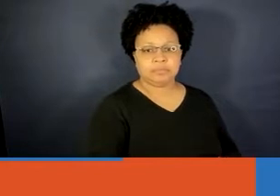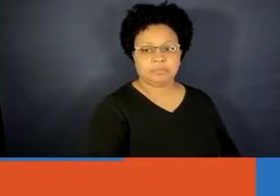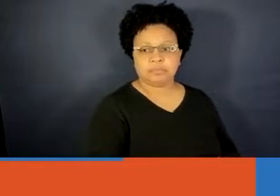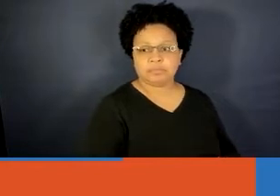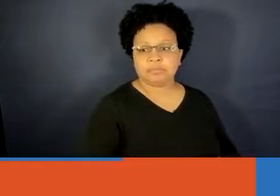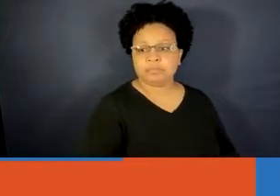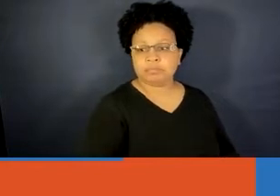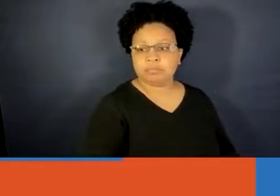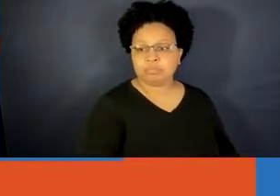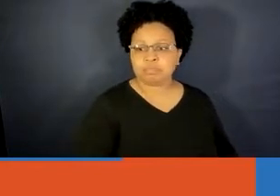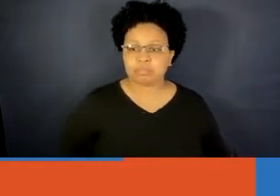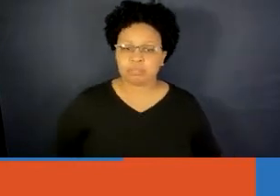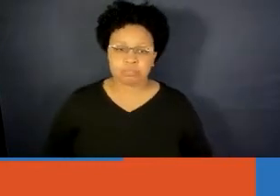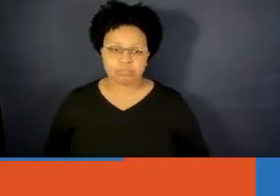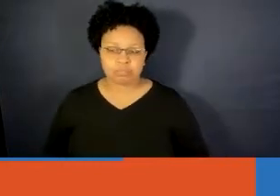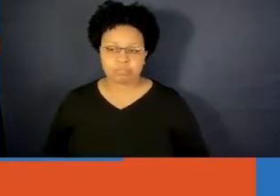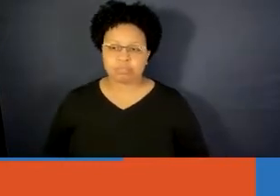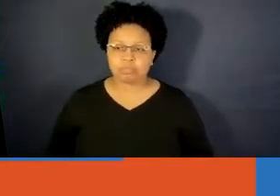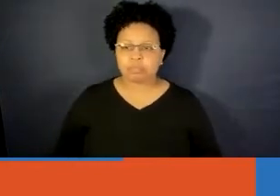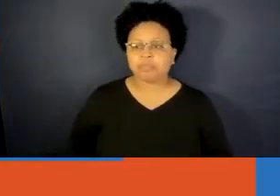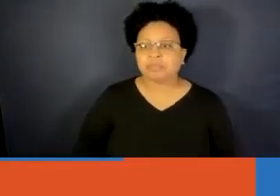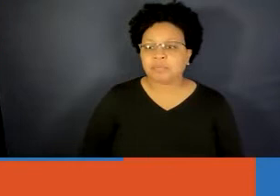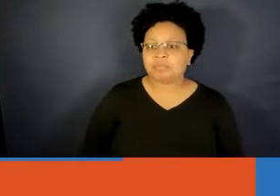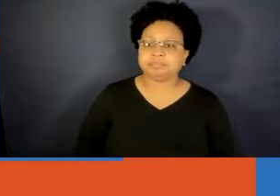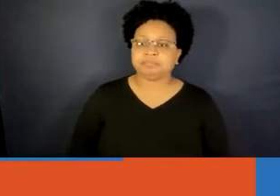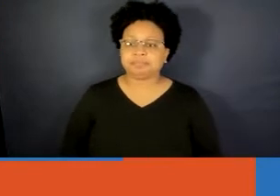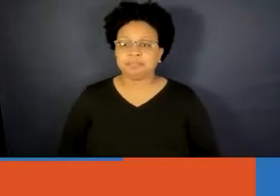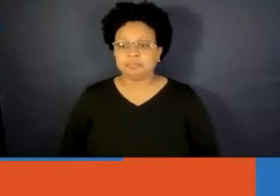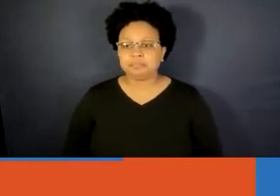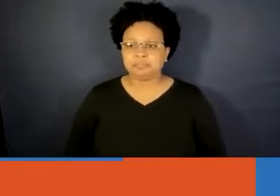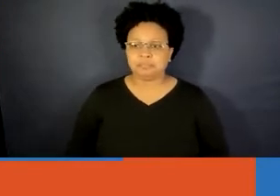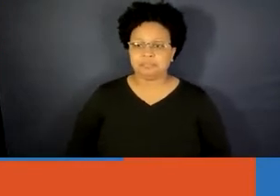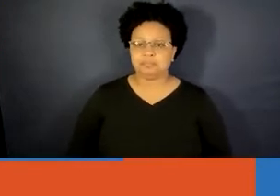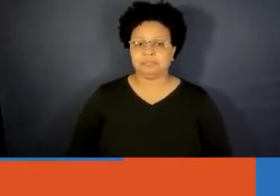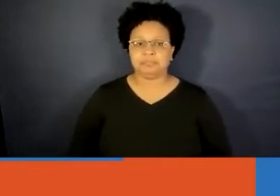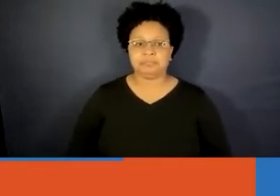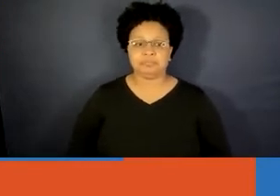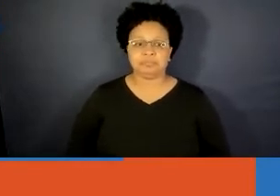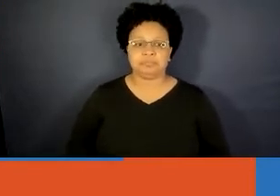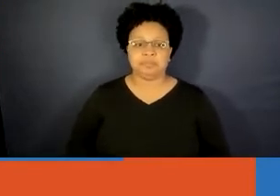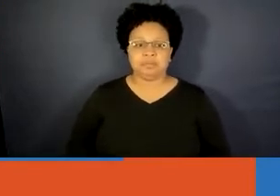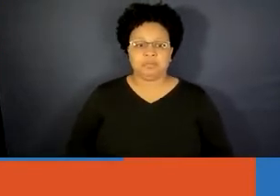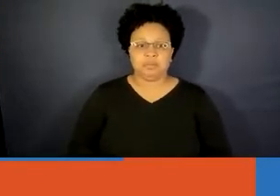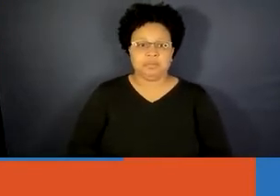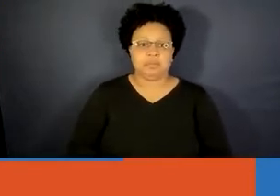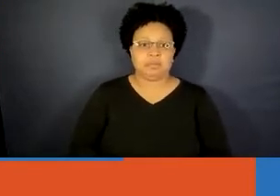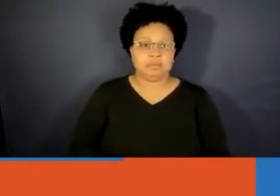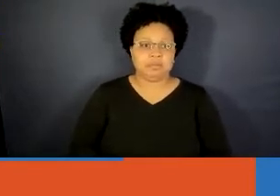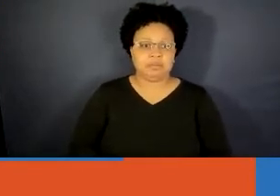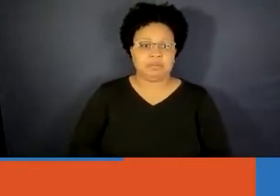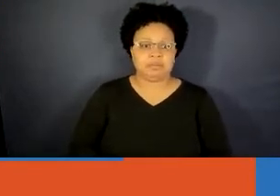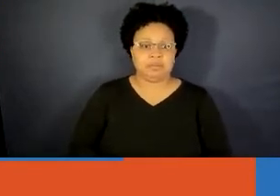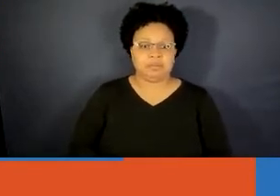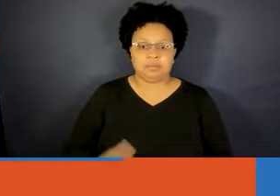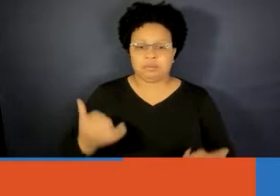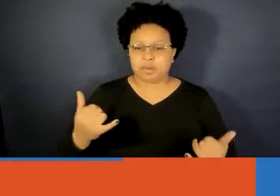We can see it. Yes. You can see it? Okay. All right. And you say I need to take out my video?